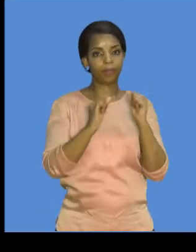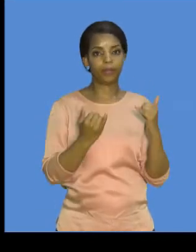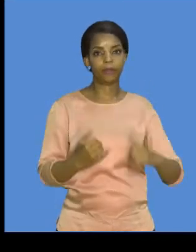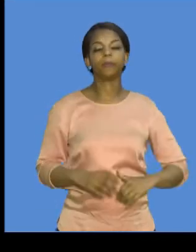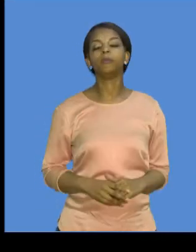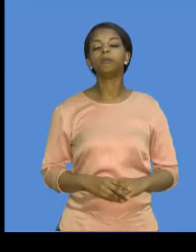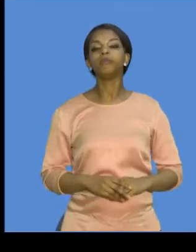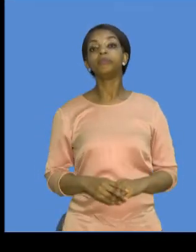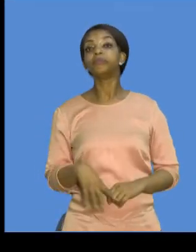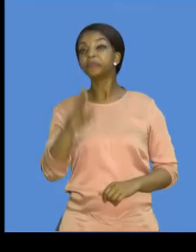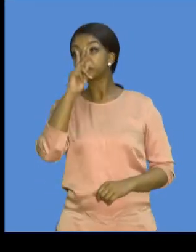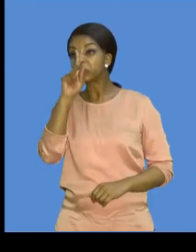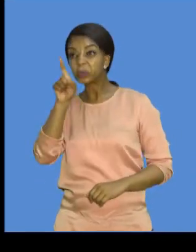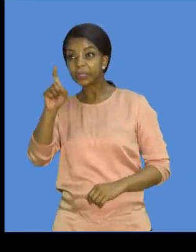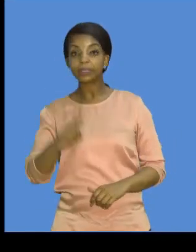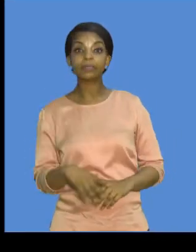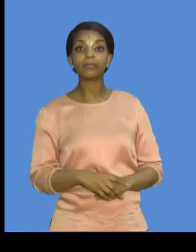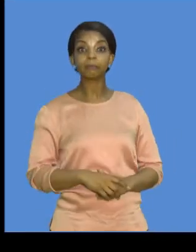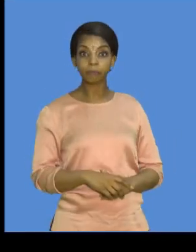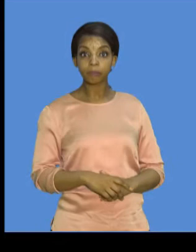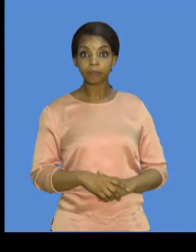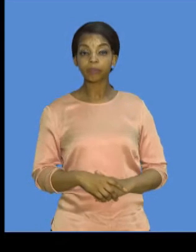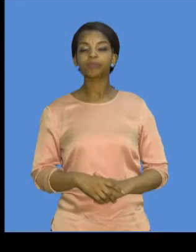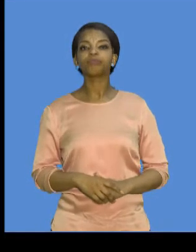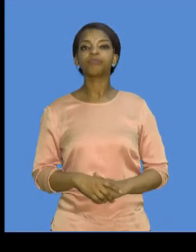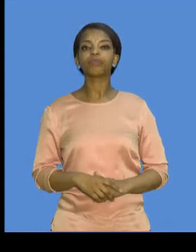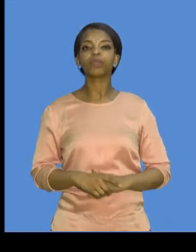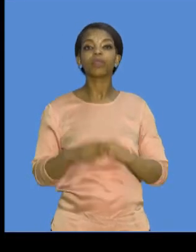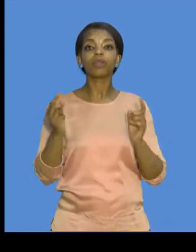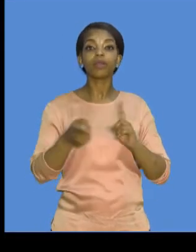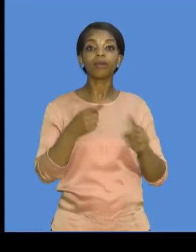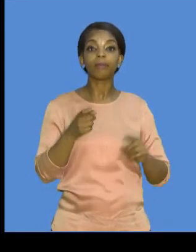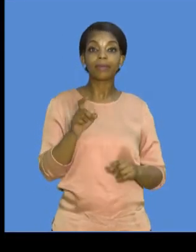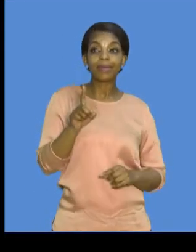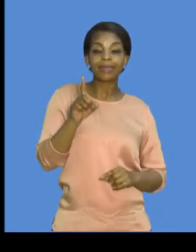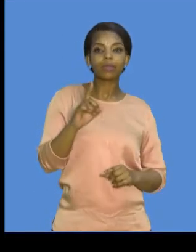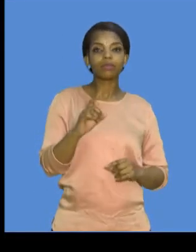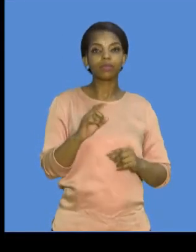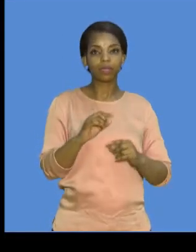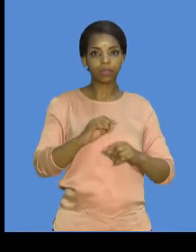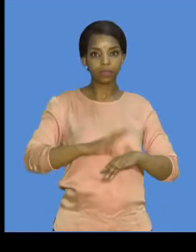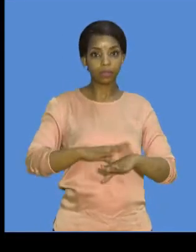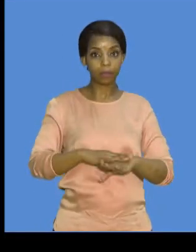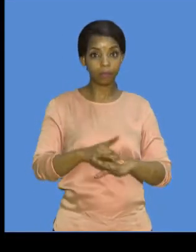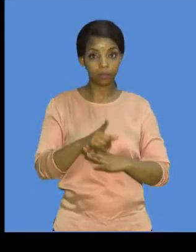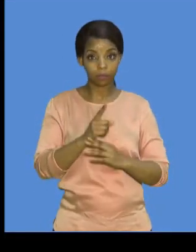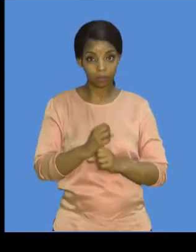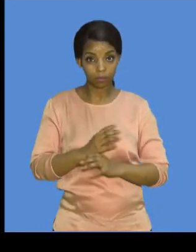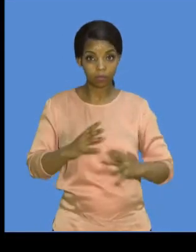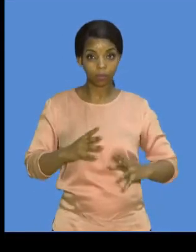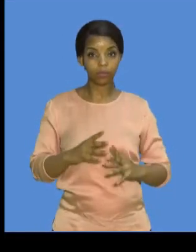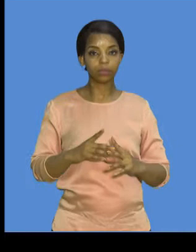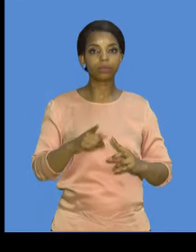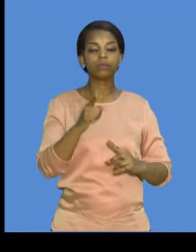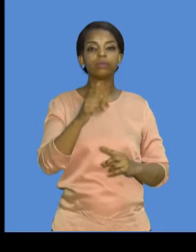now here that from this point to that point, this went to 2